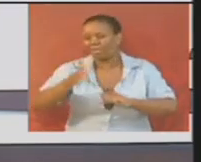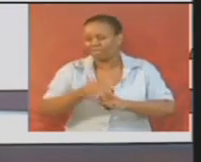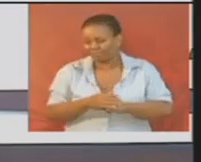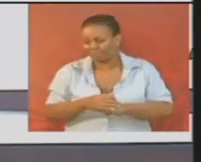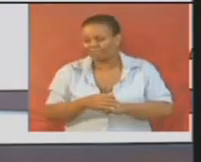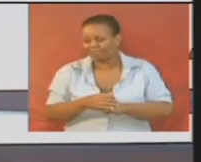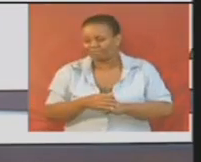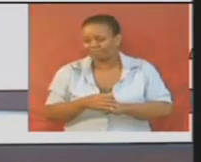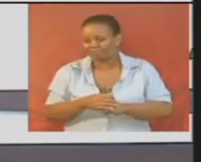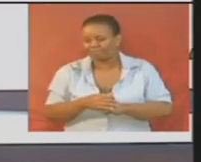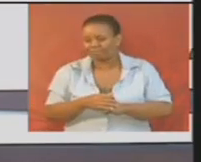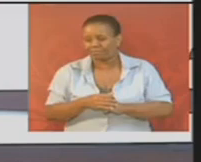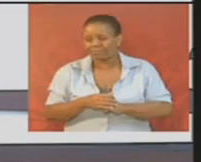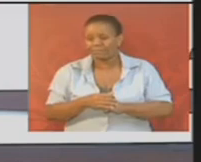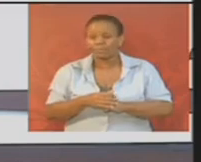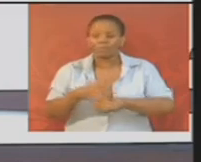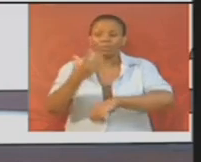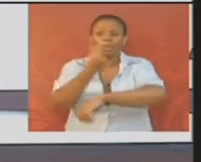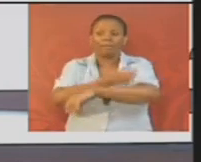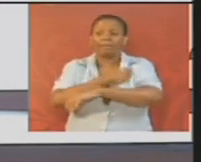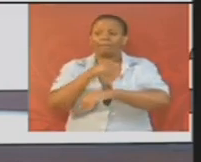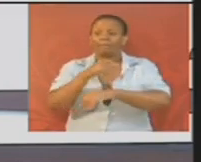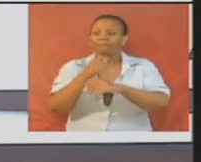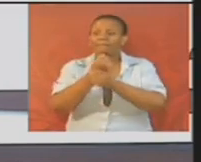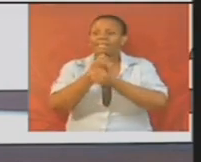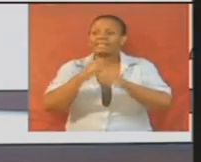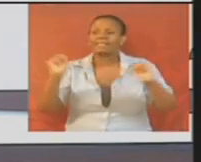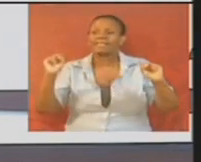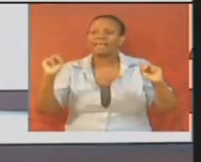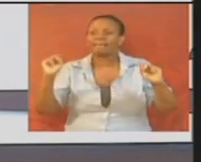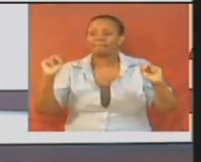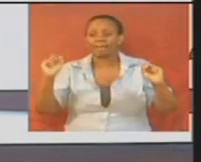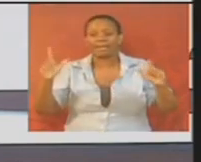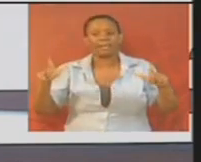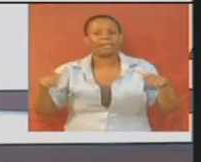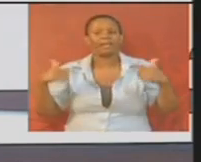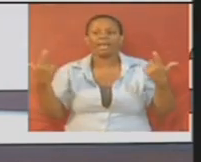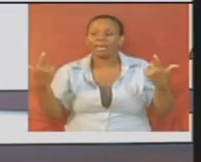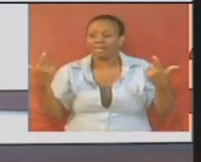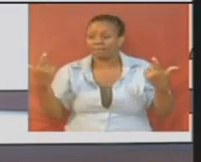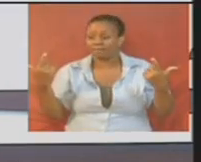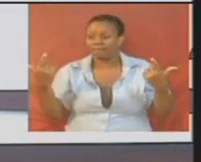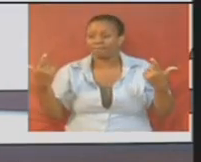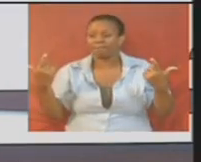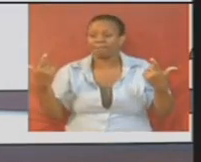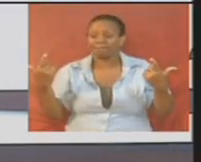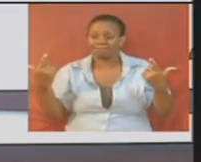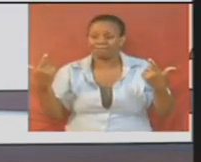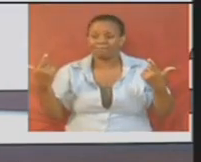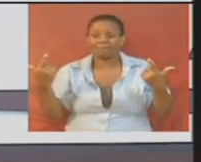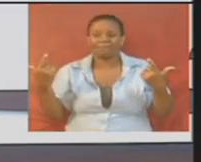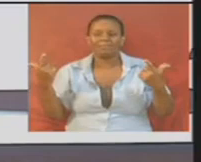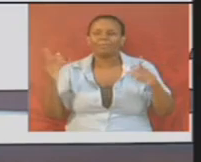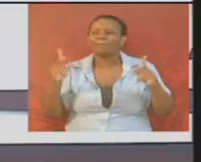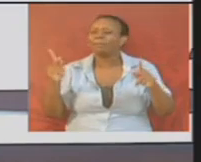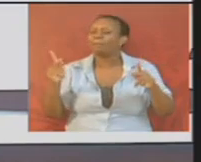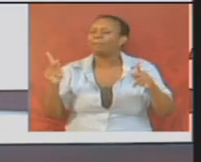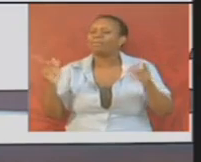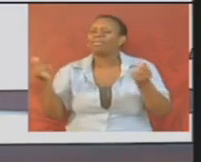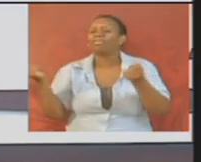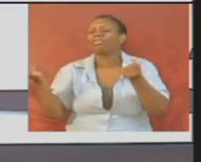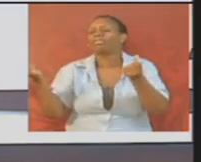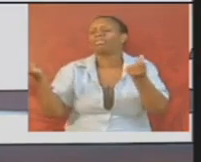lives. Make an informed decision. Don't let rumors and myths prevent you from making an